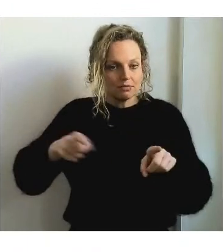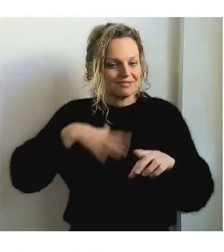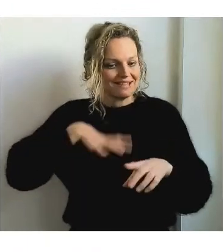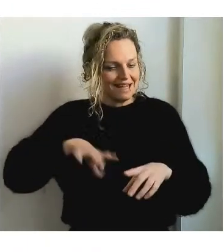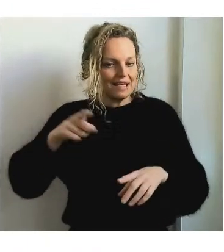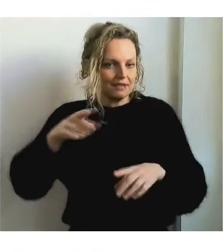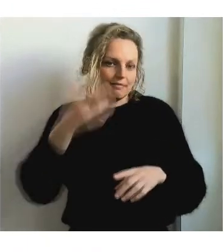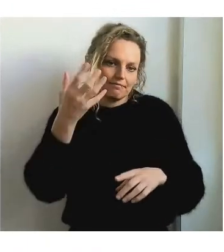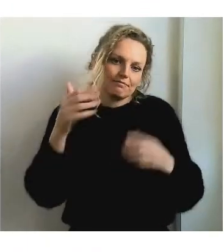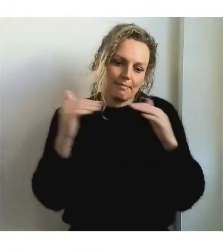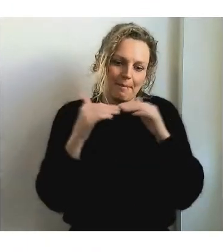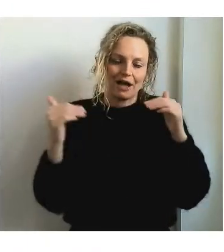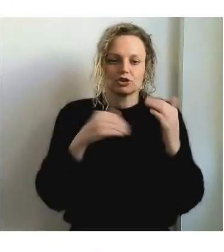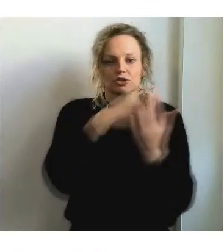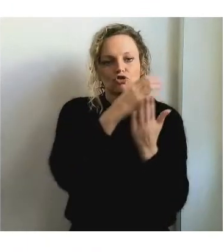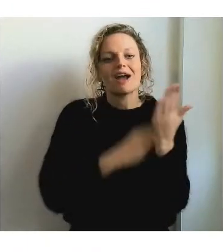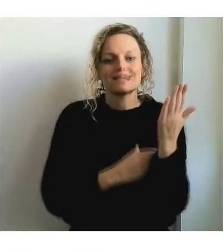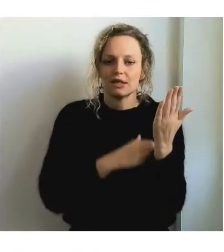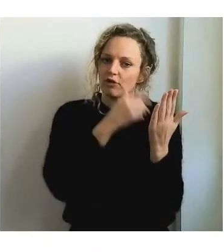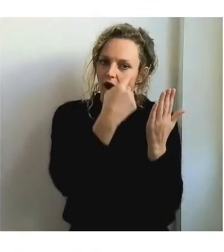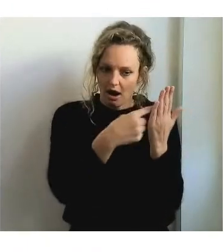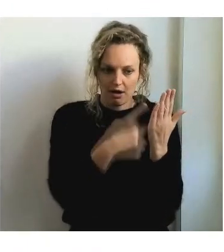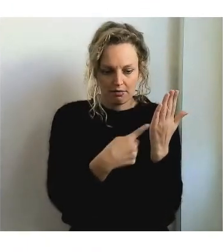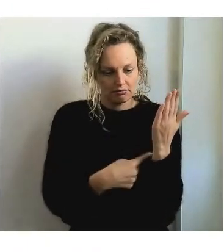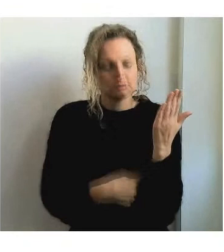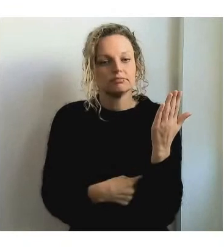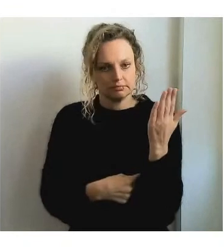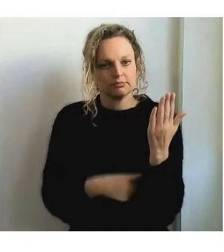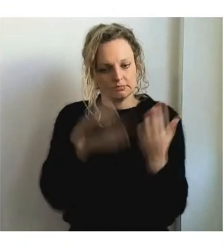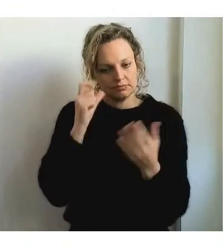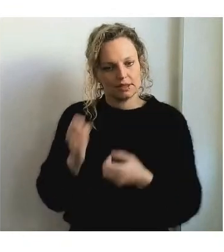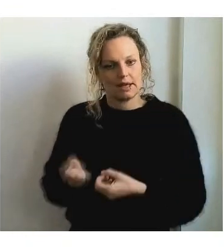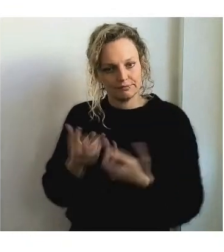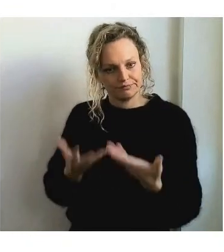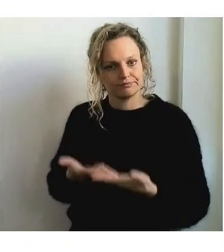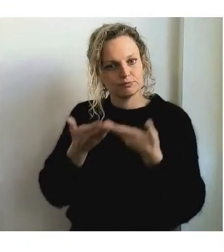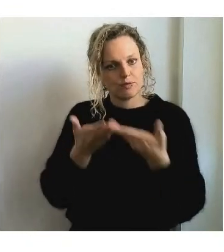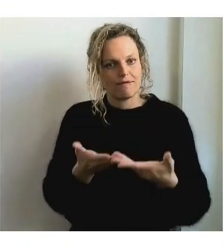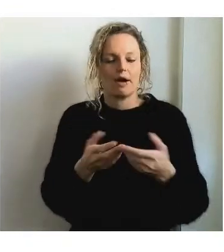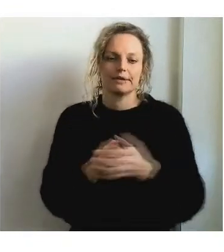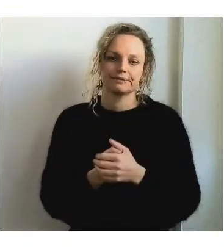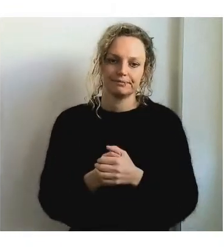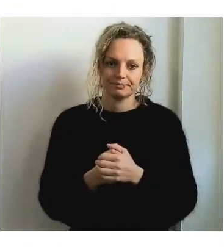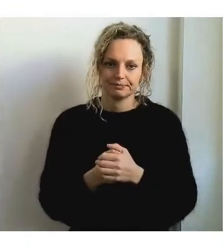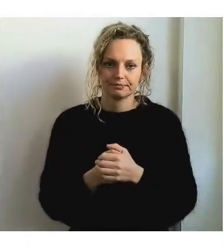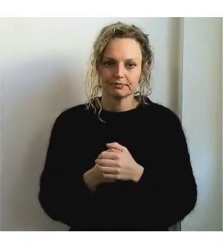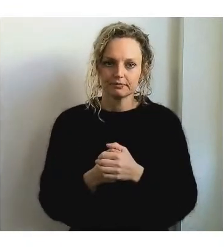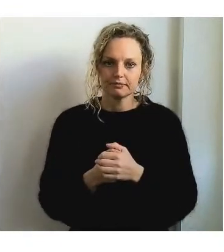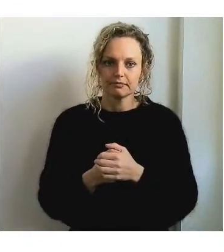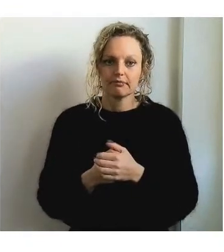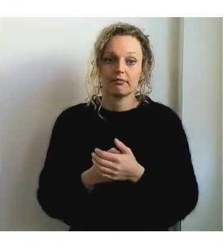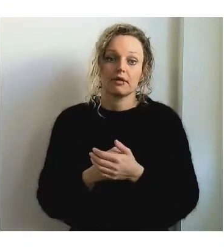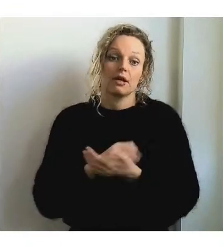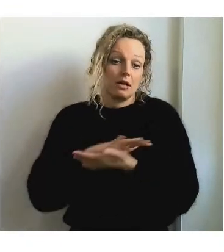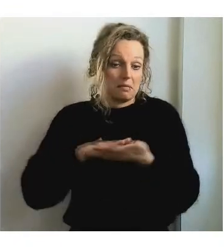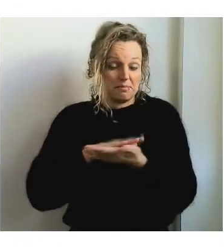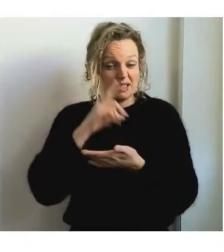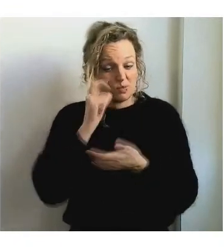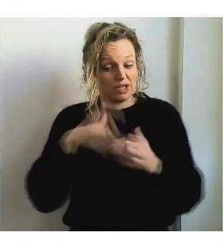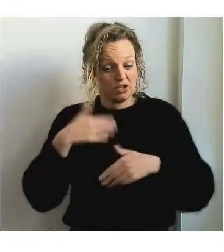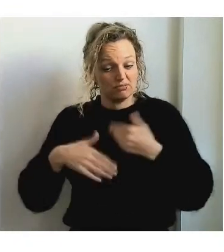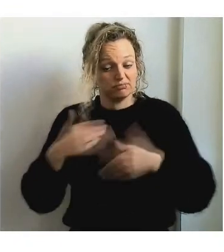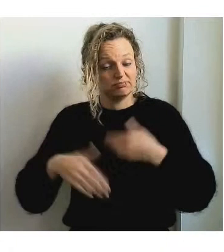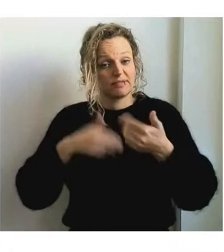to enable them to do that, to do the procurement, to provide them with the access to additional help and training and support so they could do